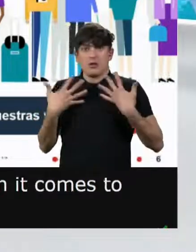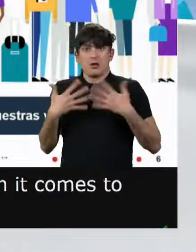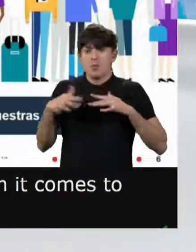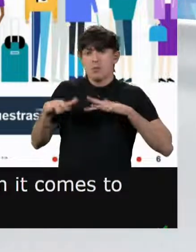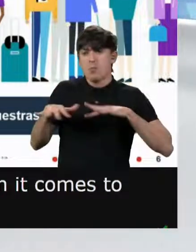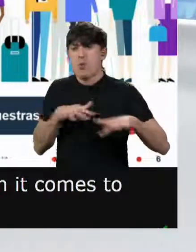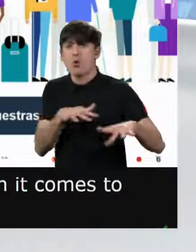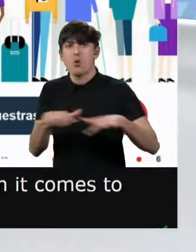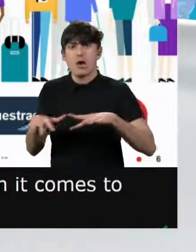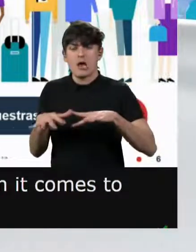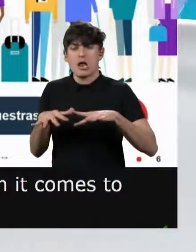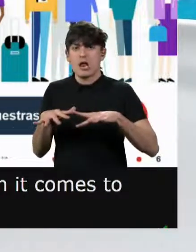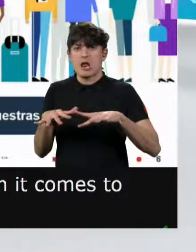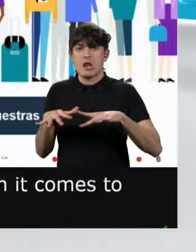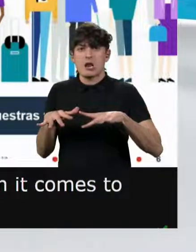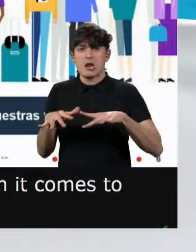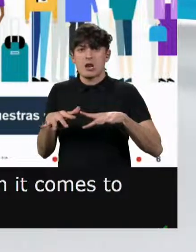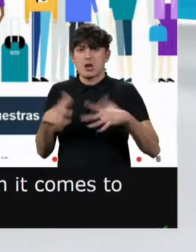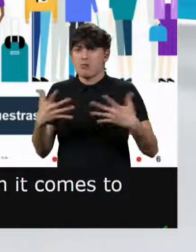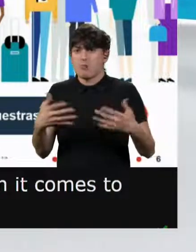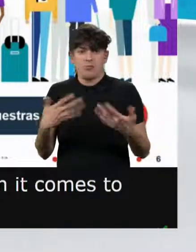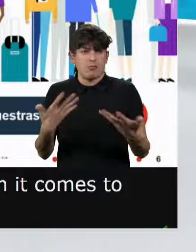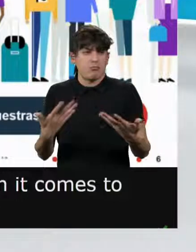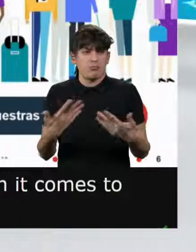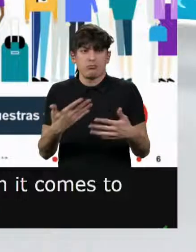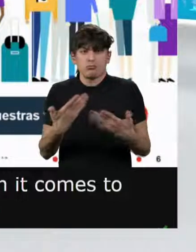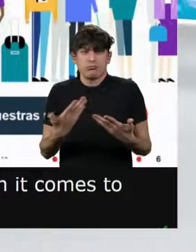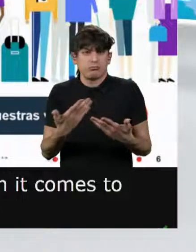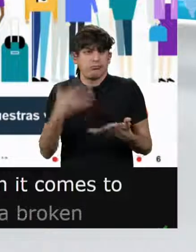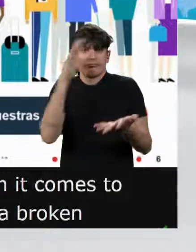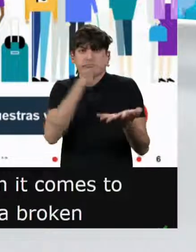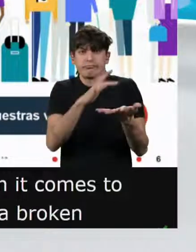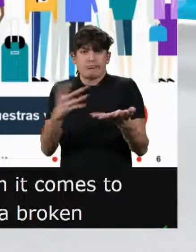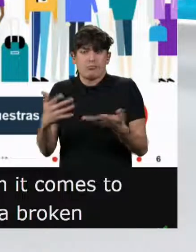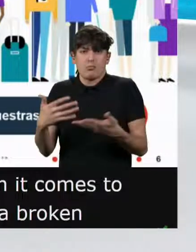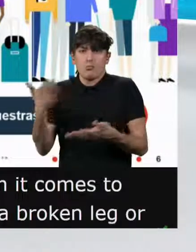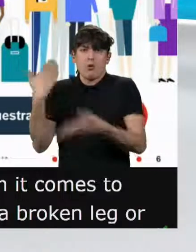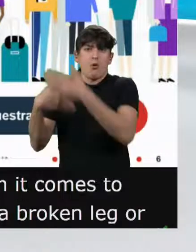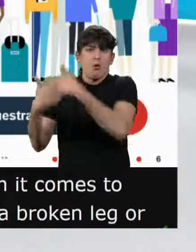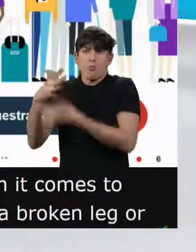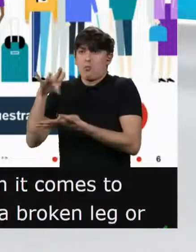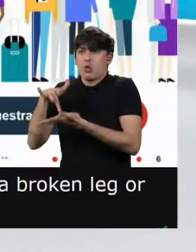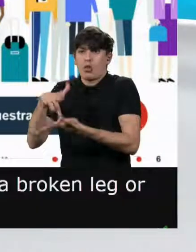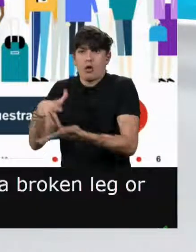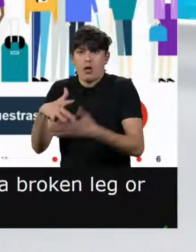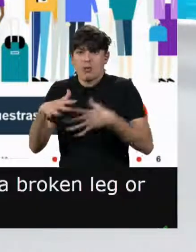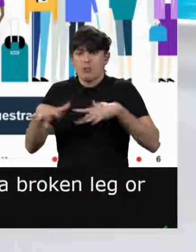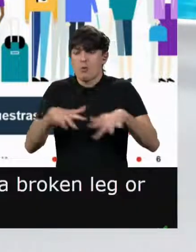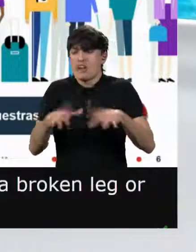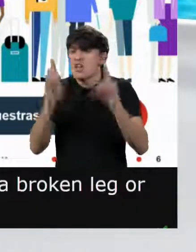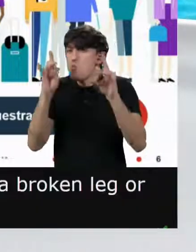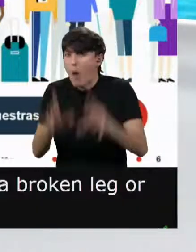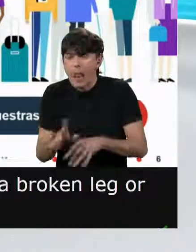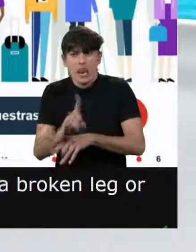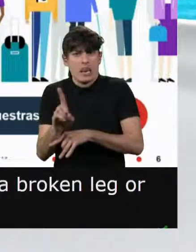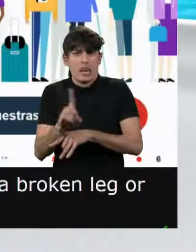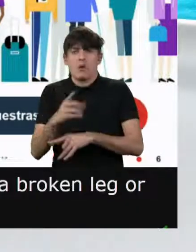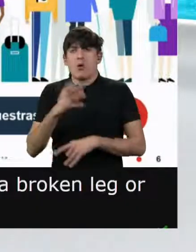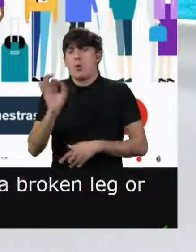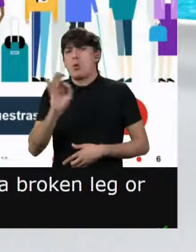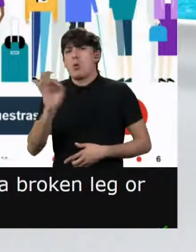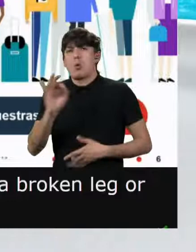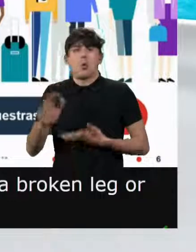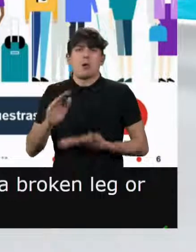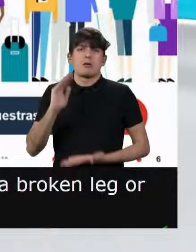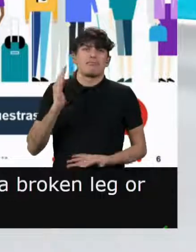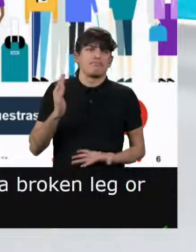a broken leg or something. Or it could be situational. You're not